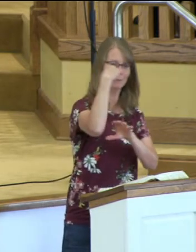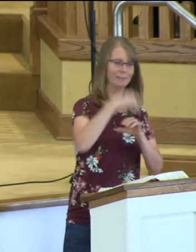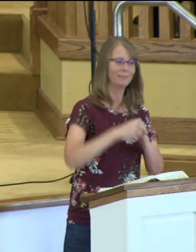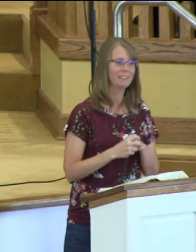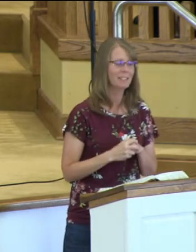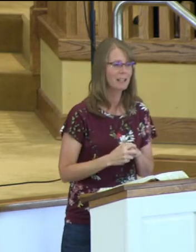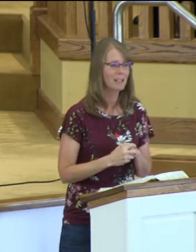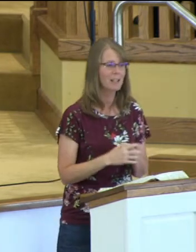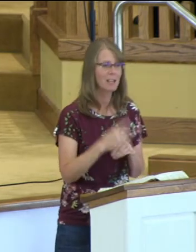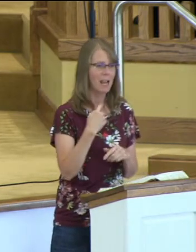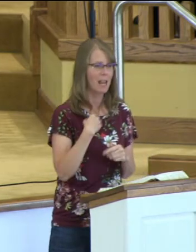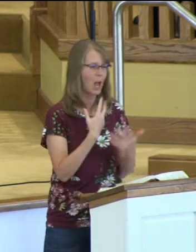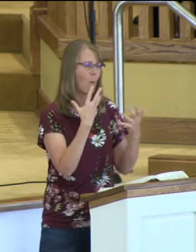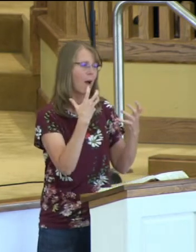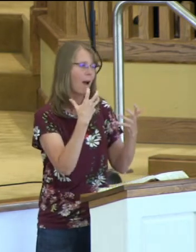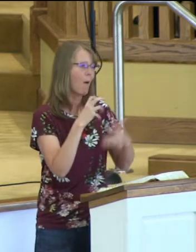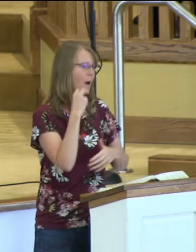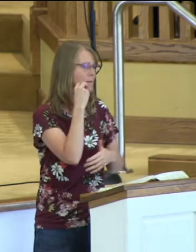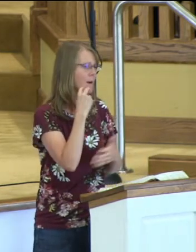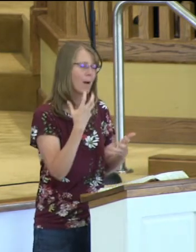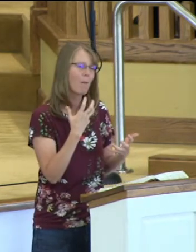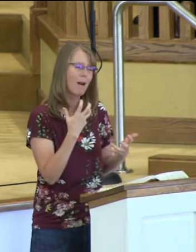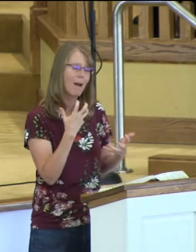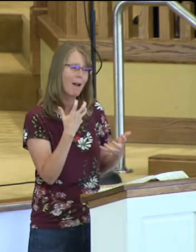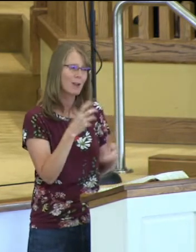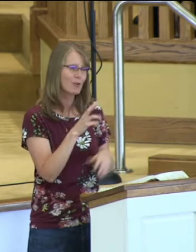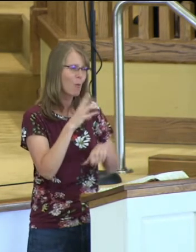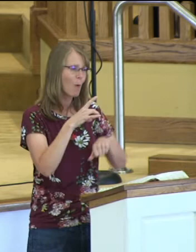I wanted a pack of Bubblicious watermelon gum.